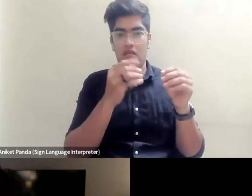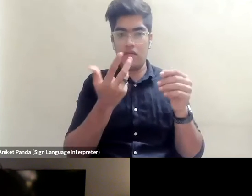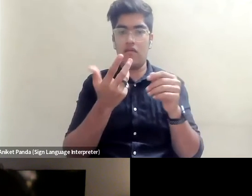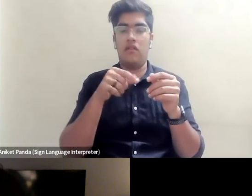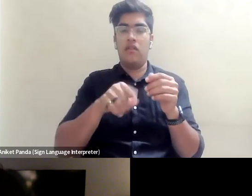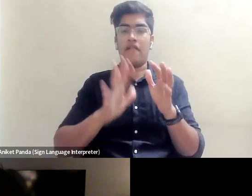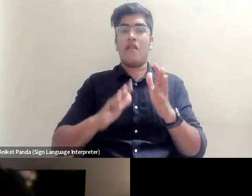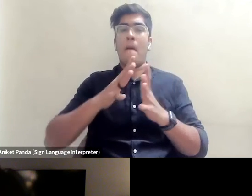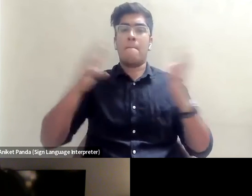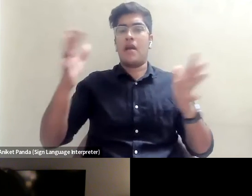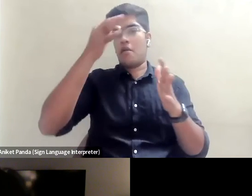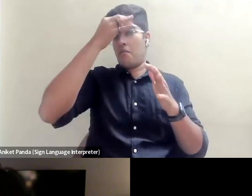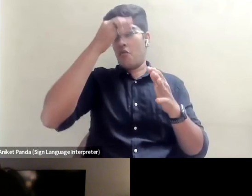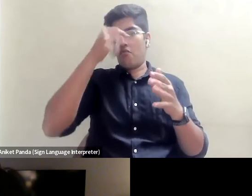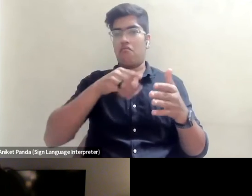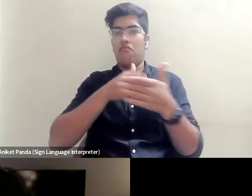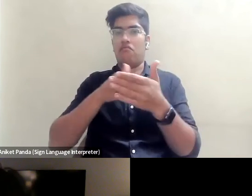identity crisis almost that